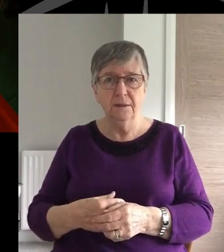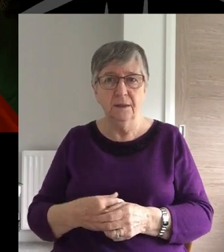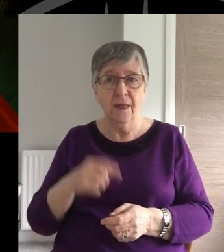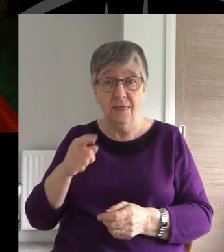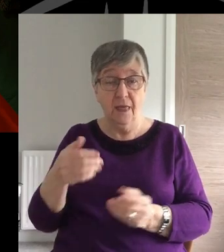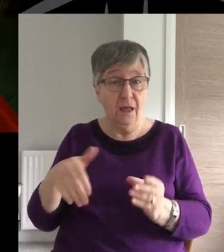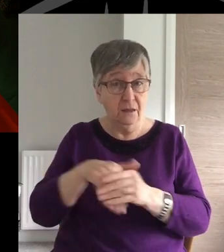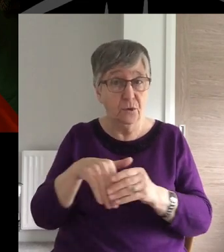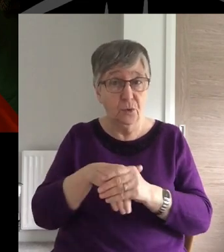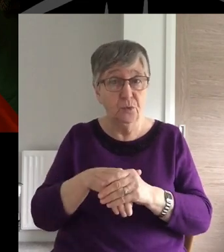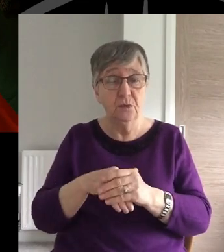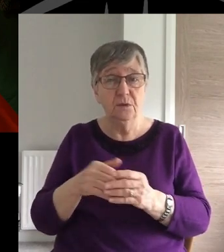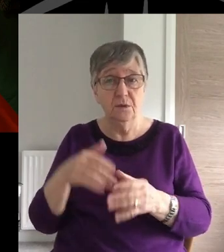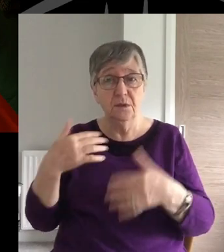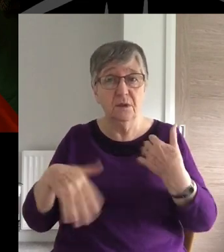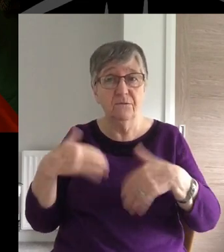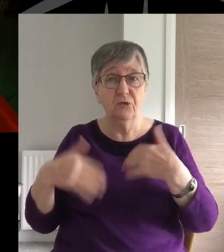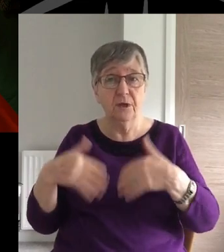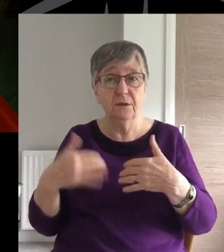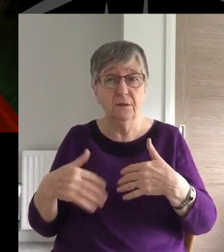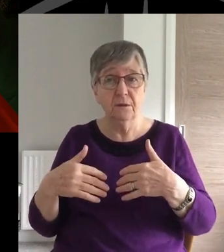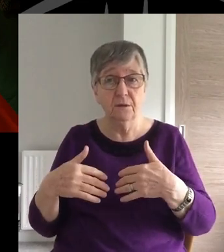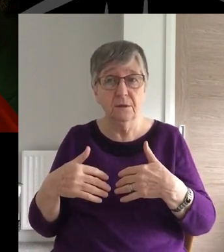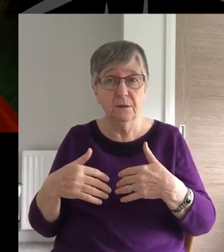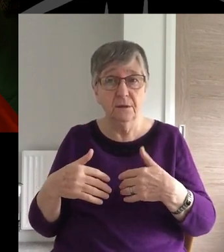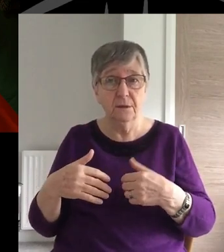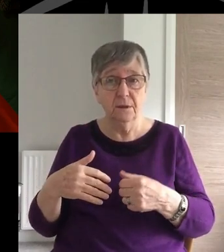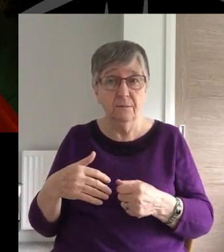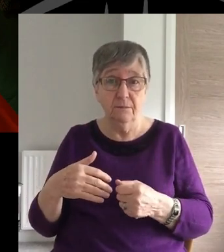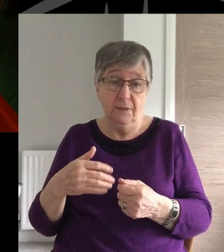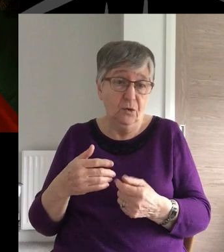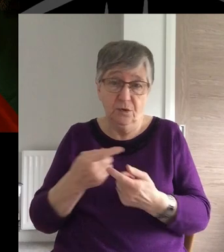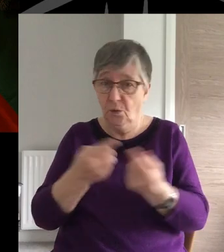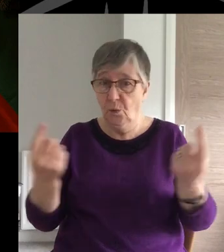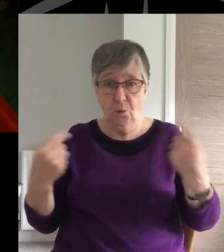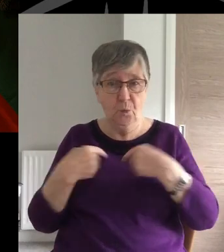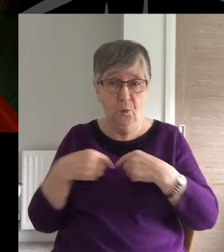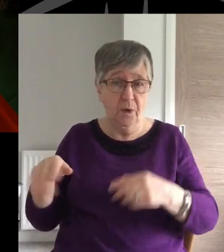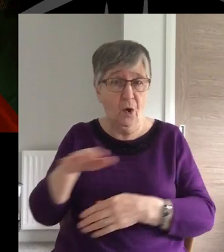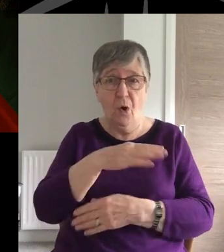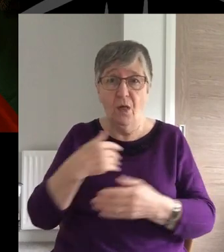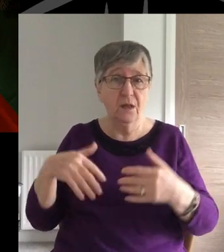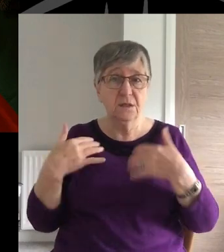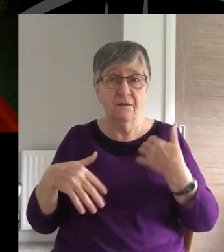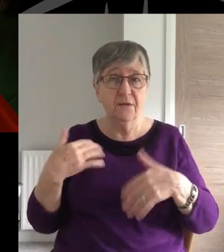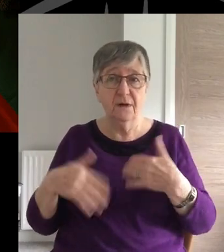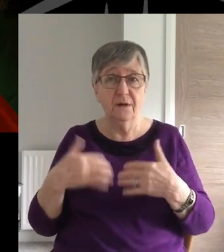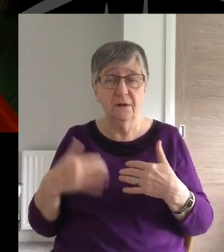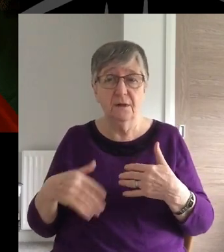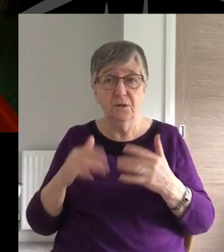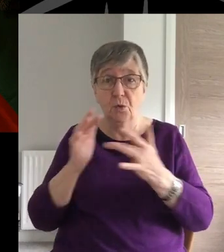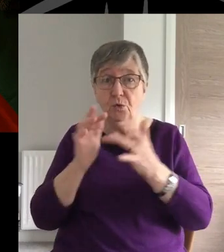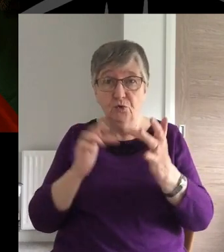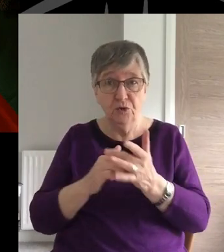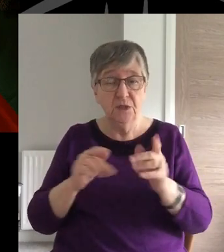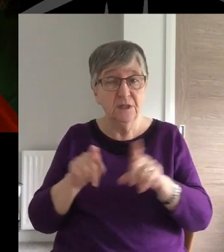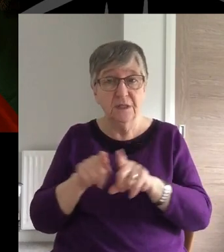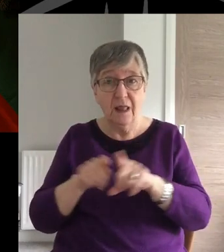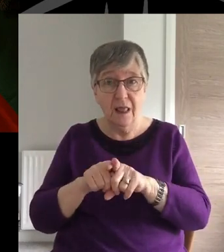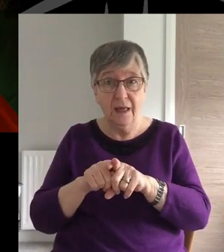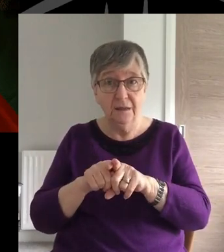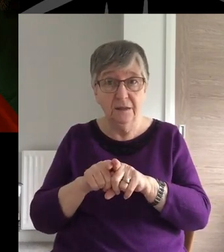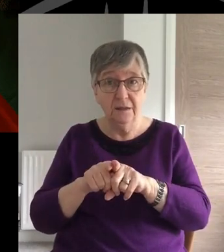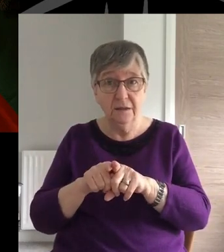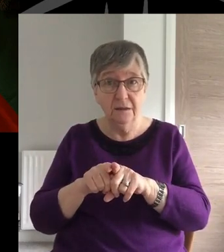And that included some suffering, for that is the lot of humans. So Jesus, like